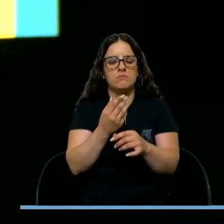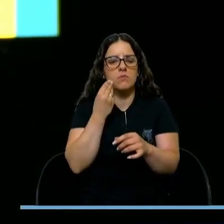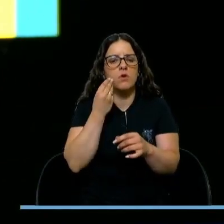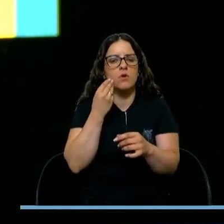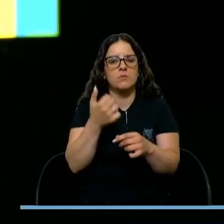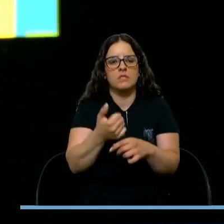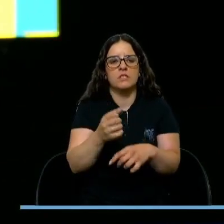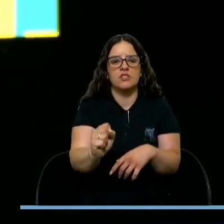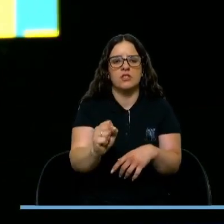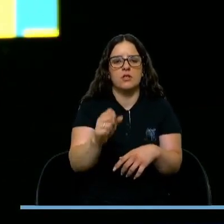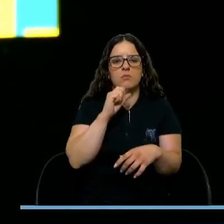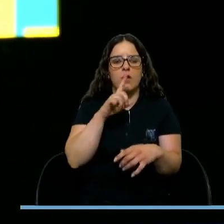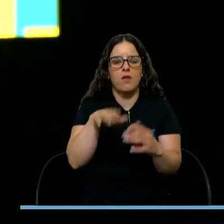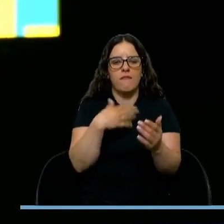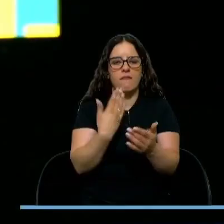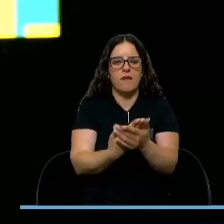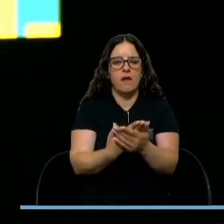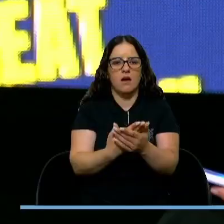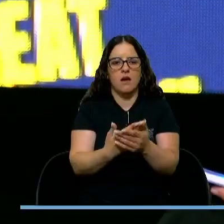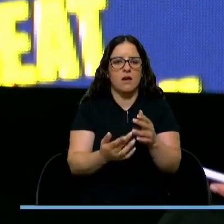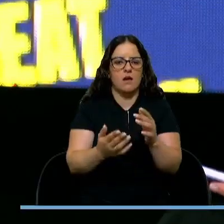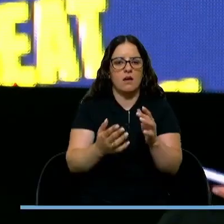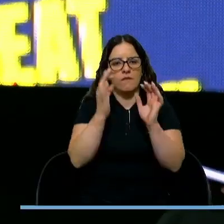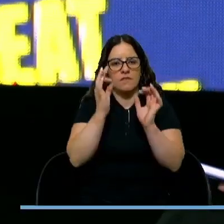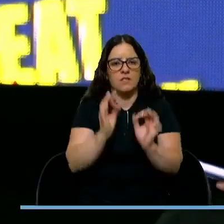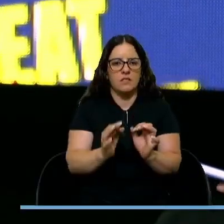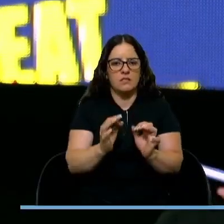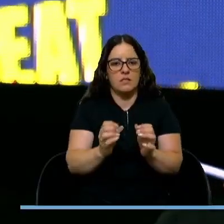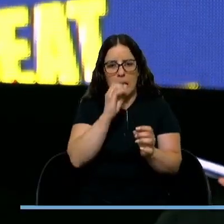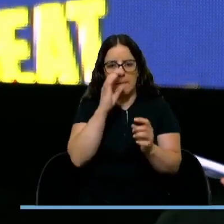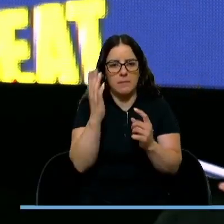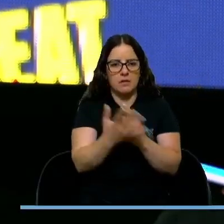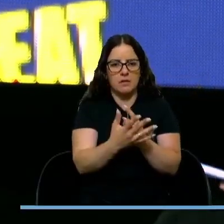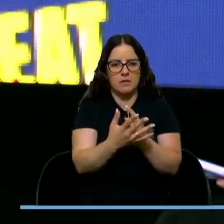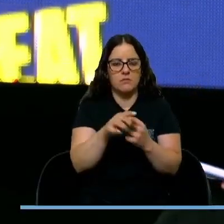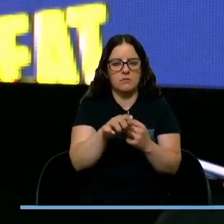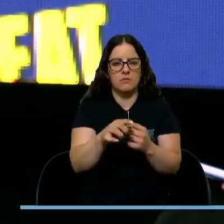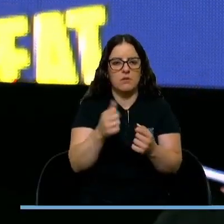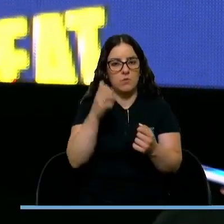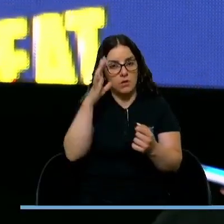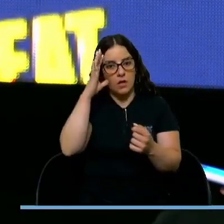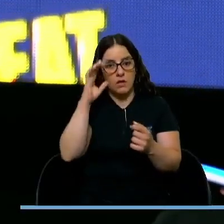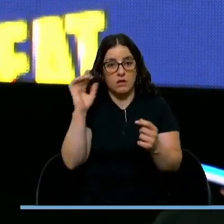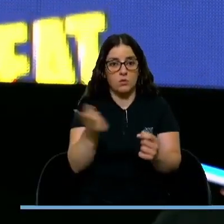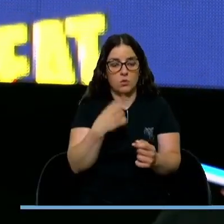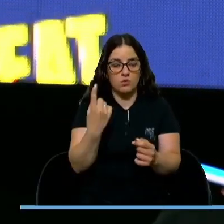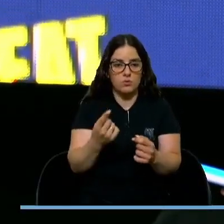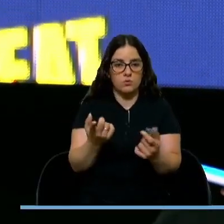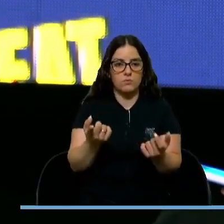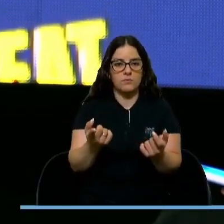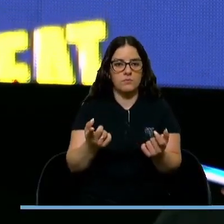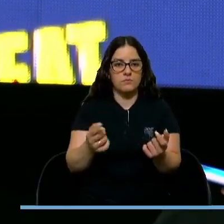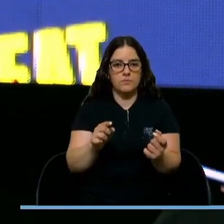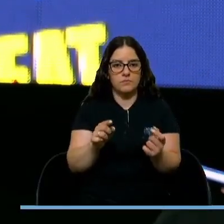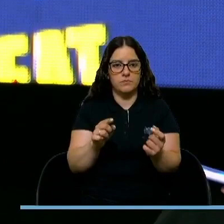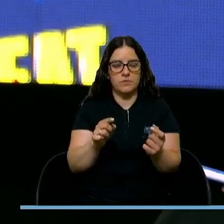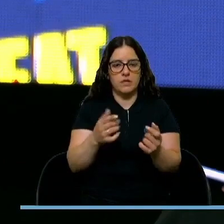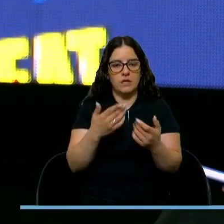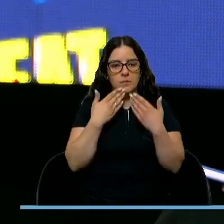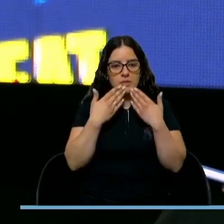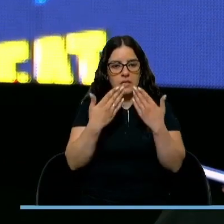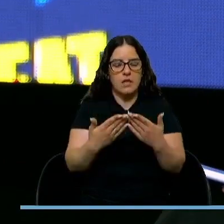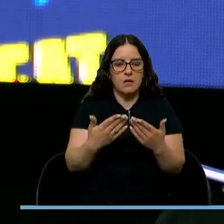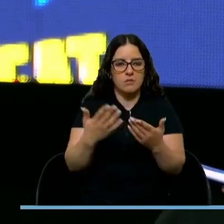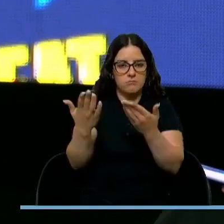can 5G contribute to environmental efficiency? Good afternoon, everyone. I would like to thank the invitation addressed